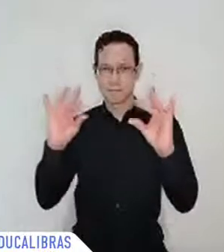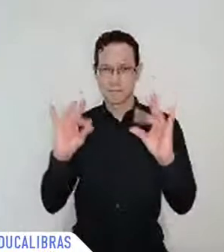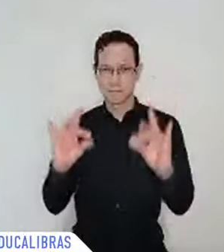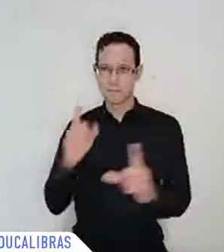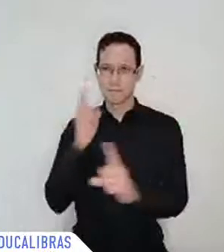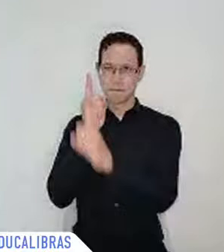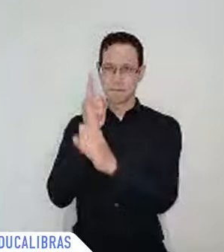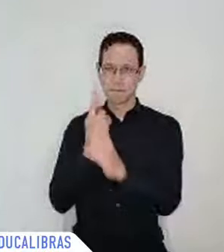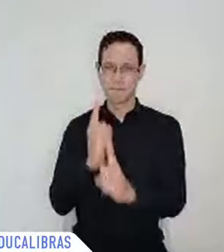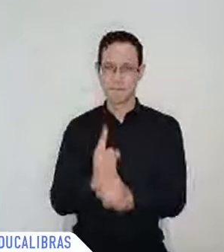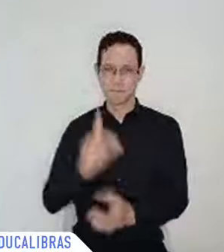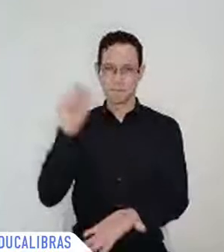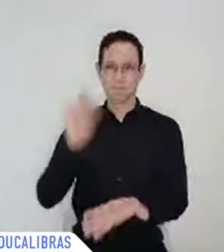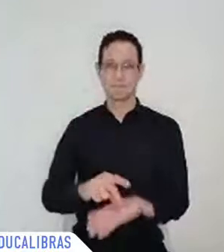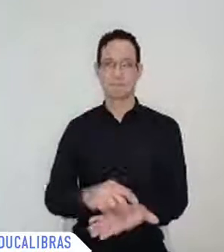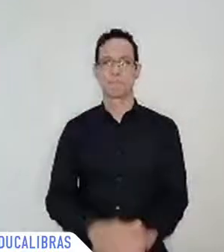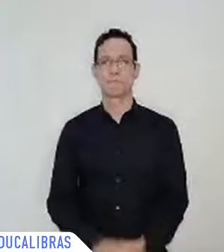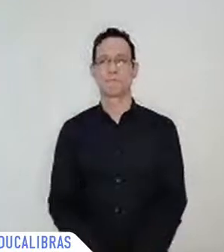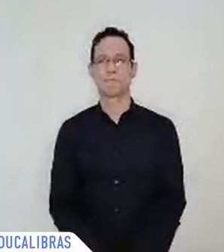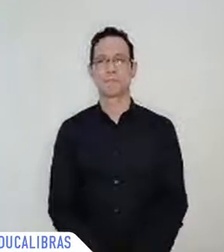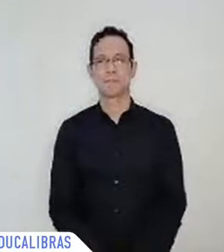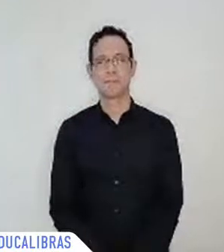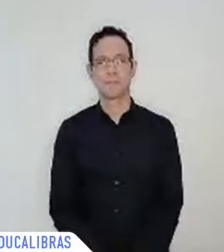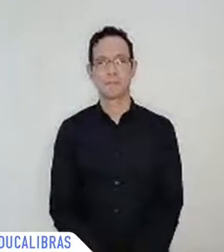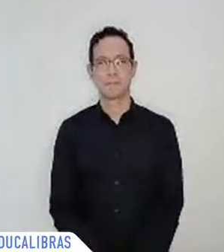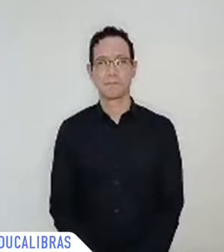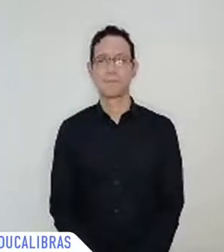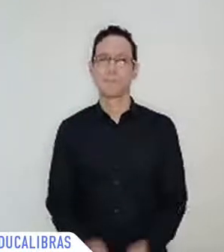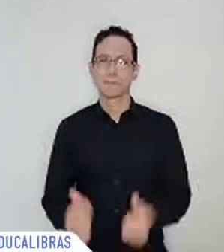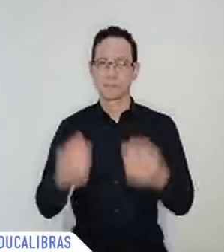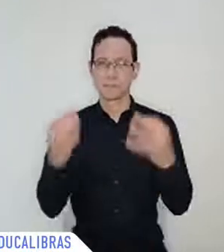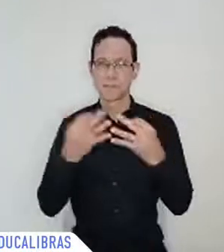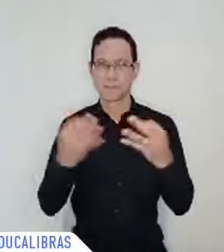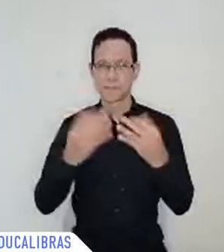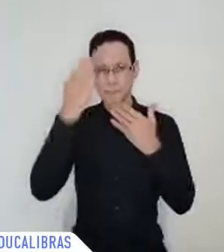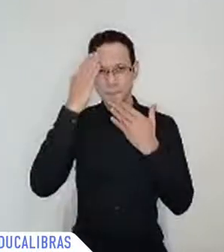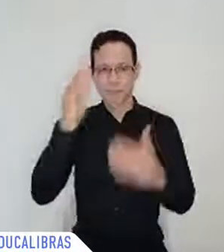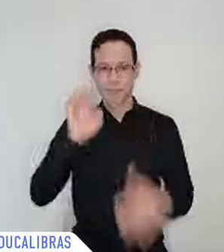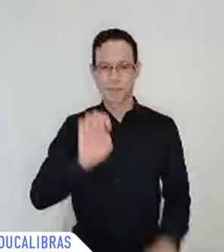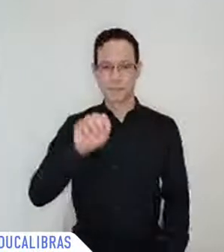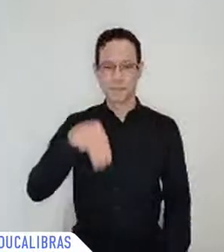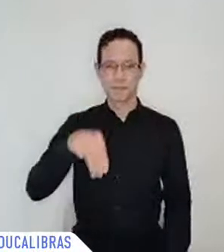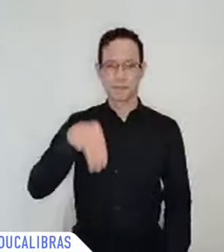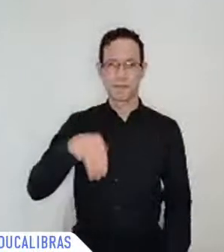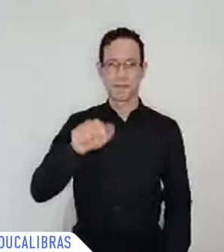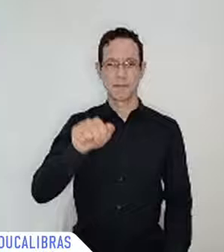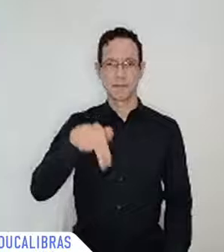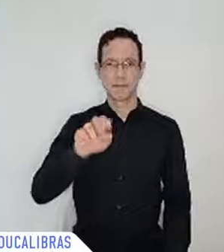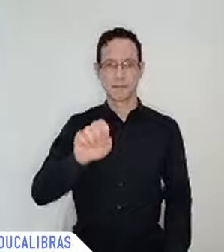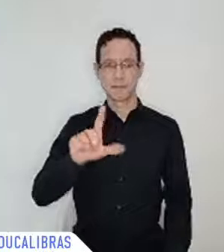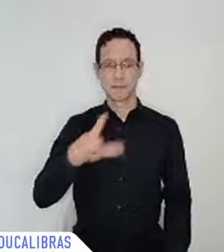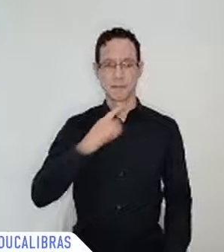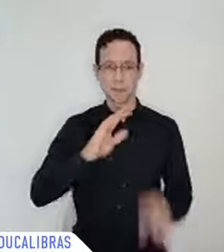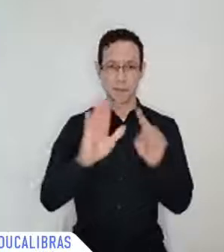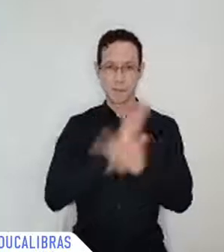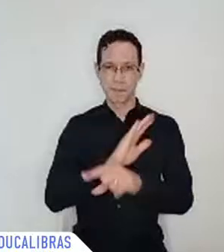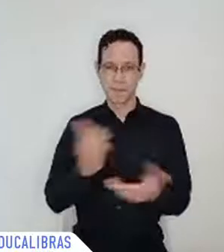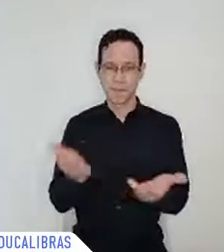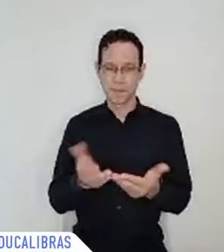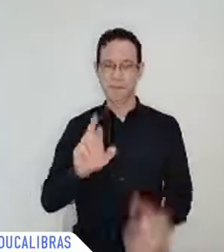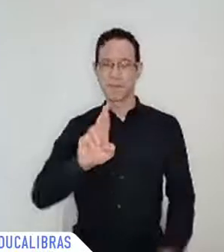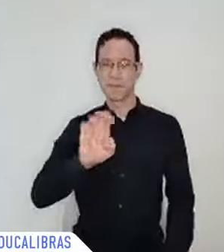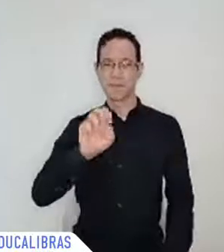fight the misinformation that is considered fact. Perfect.